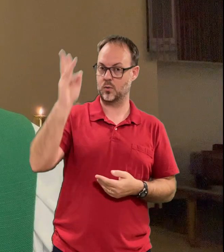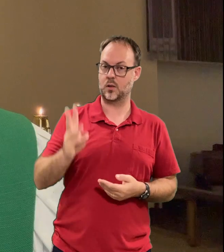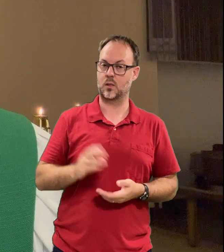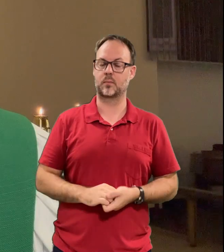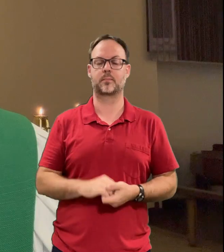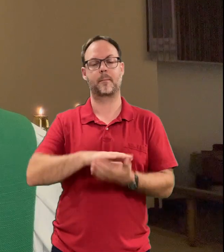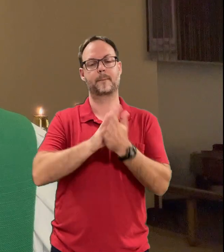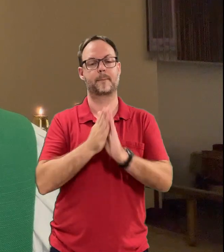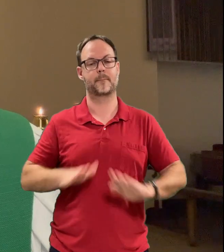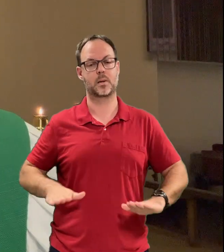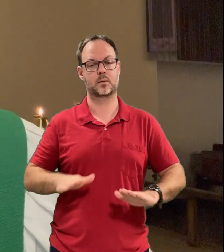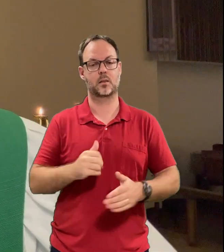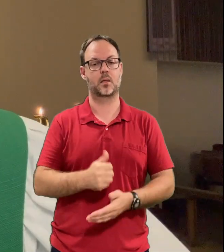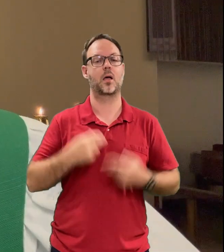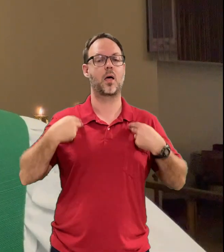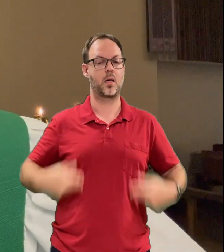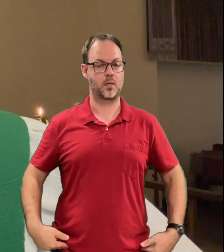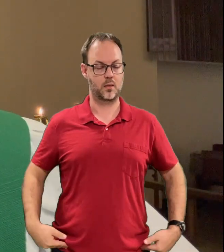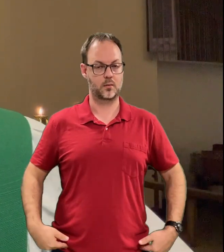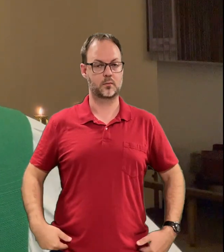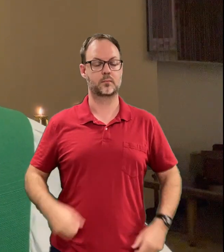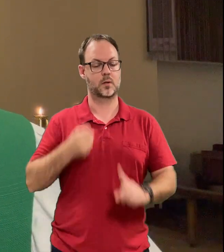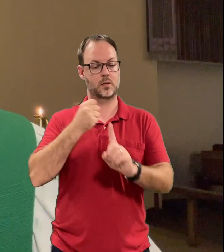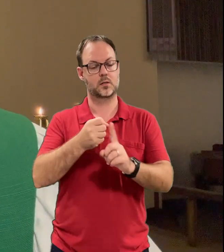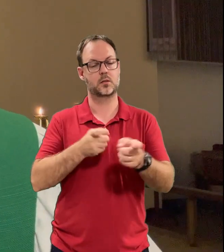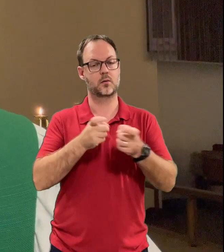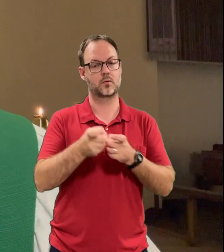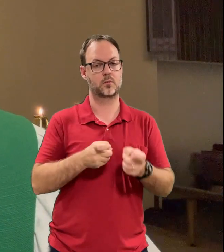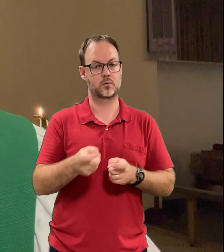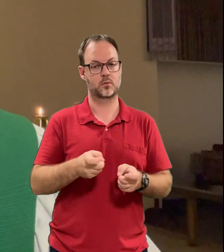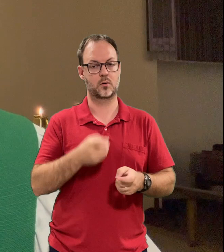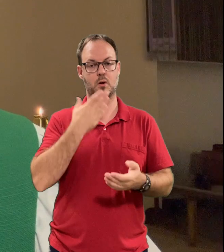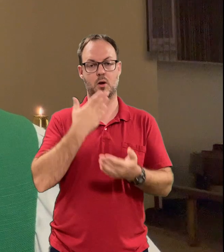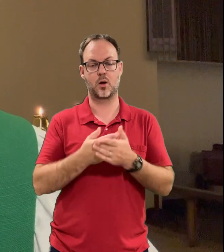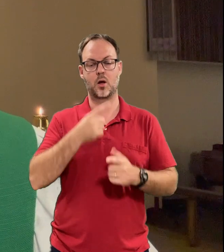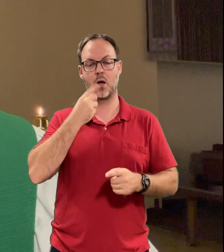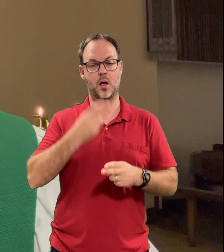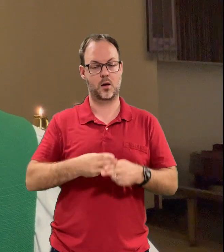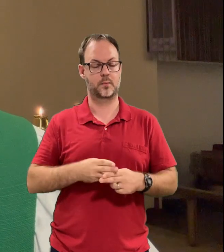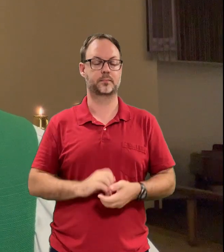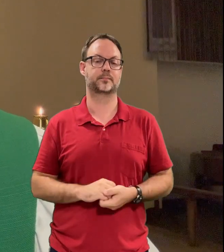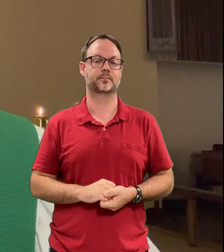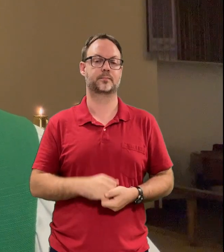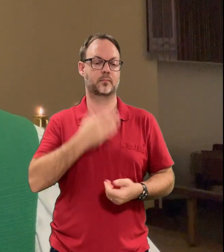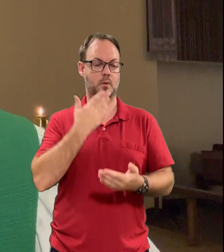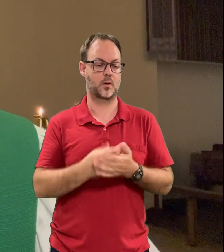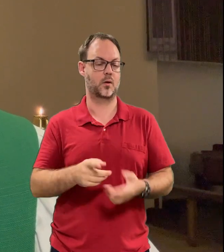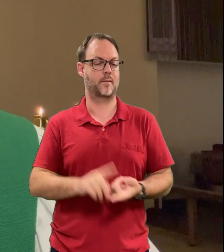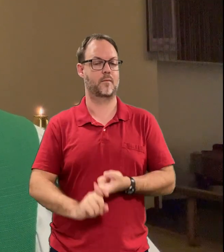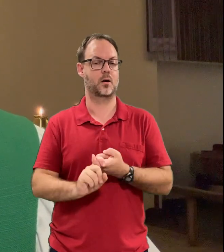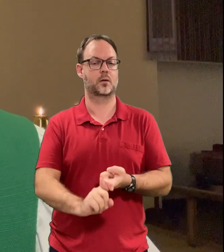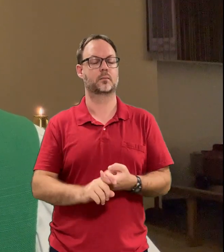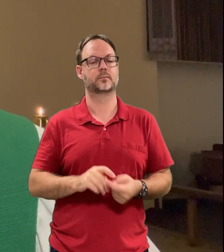weather, peace, health, self-control, good reputation,